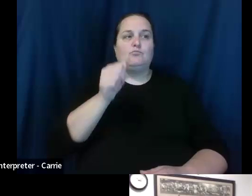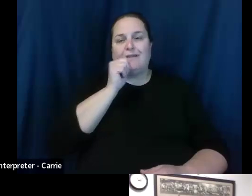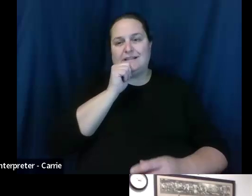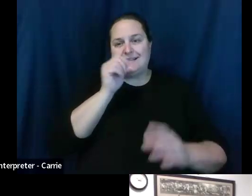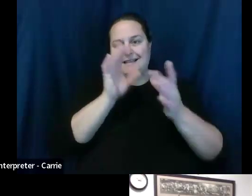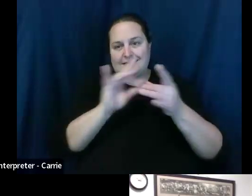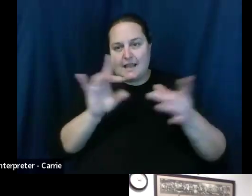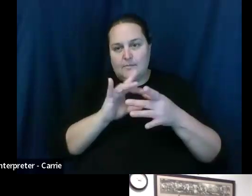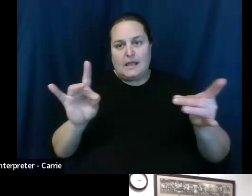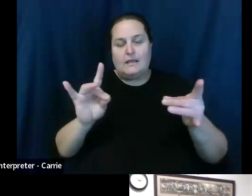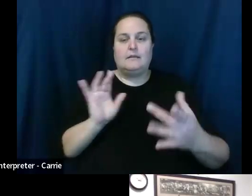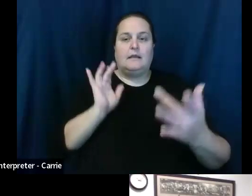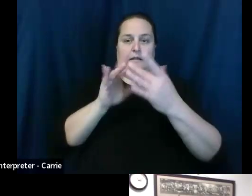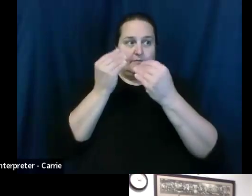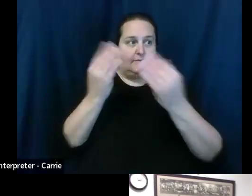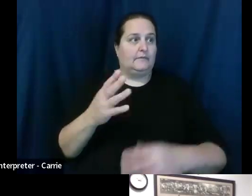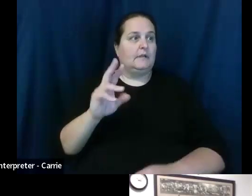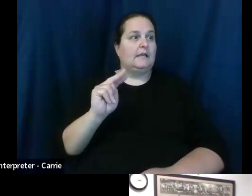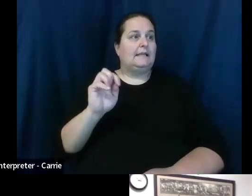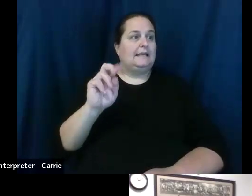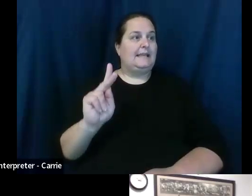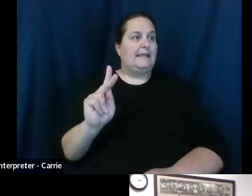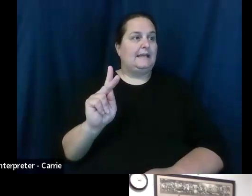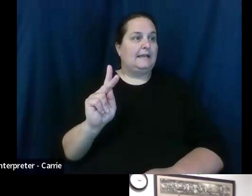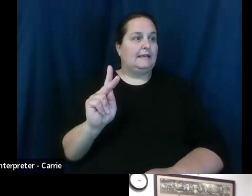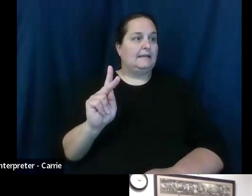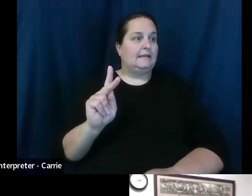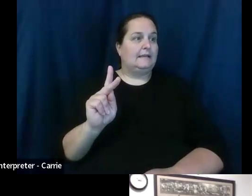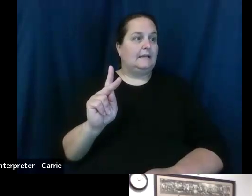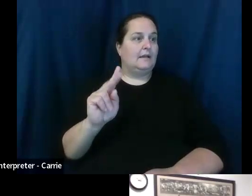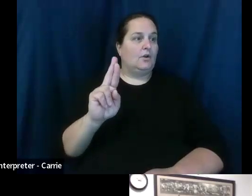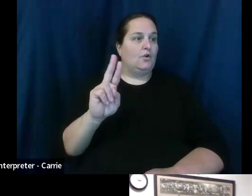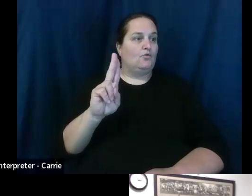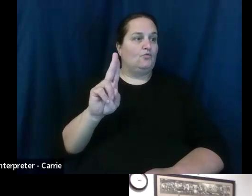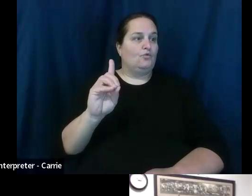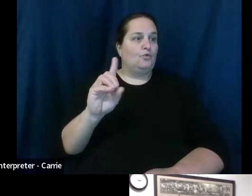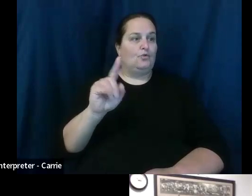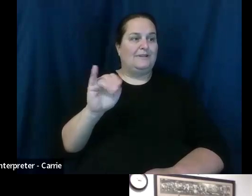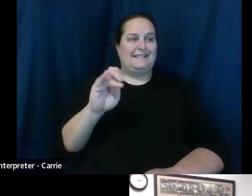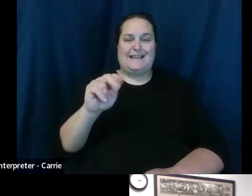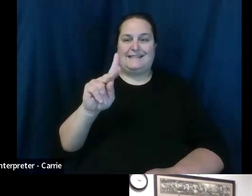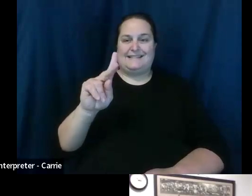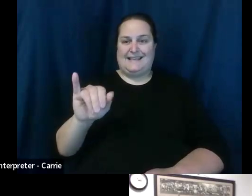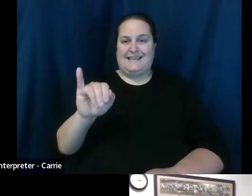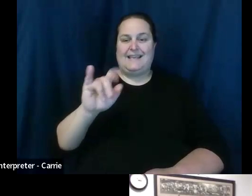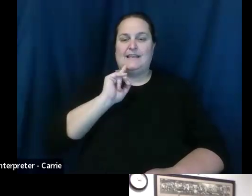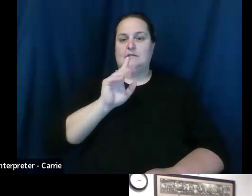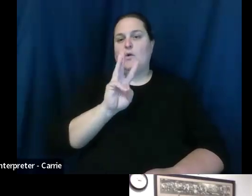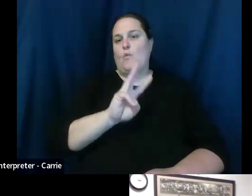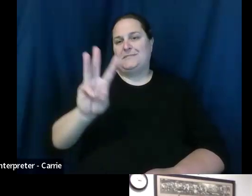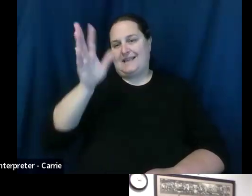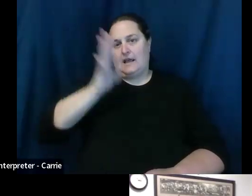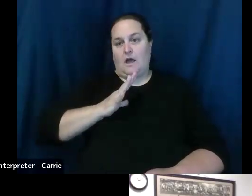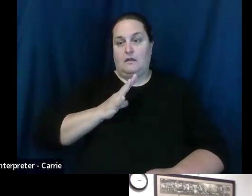information. Nick Rajinski is our website guy. He's incredible. So if you're having any questions about the website